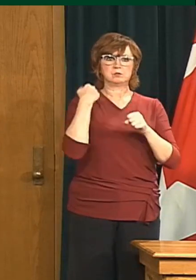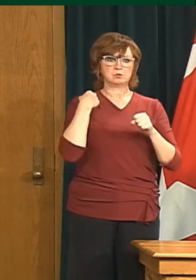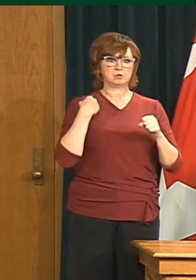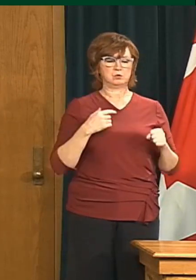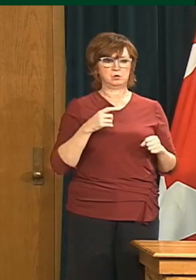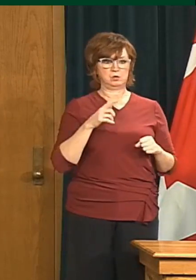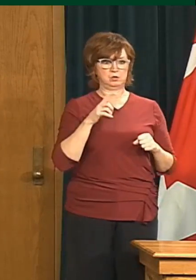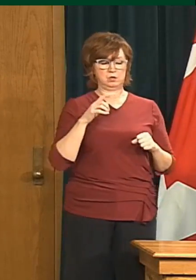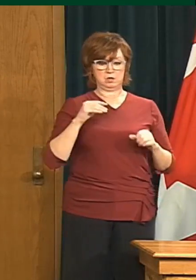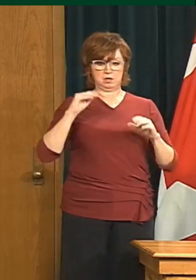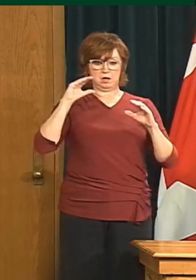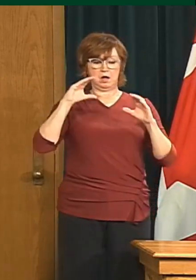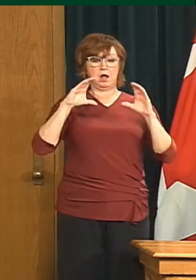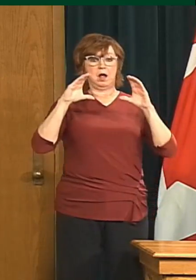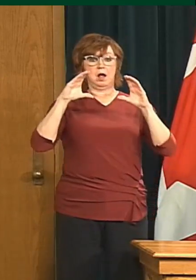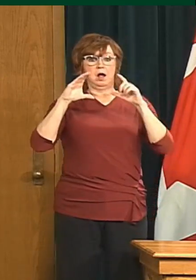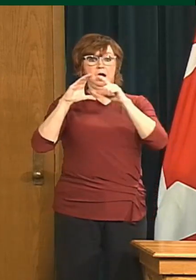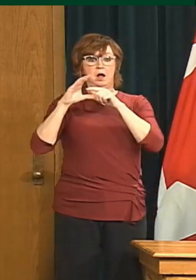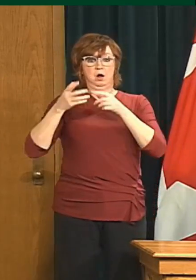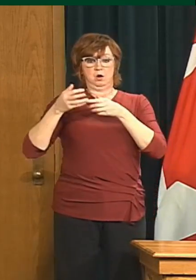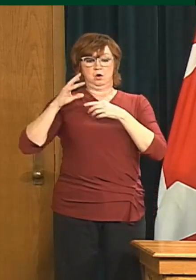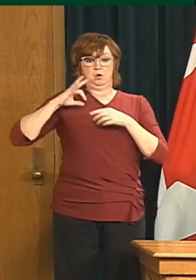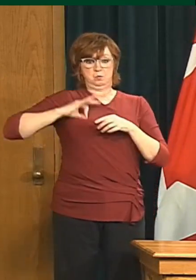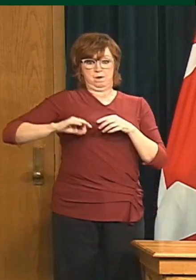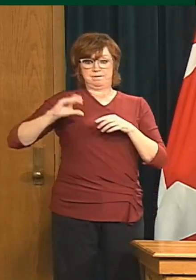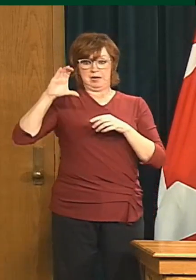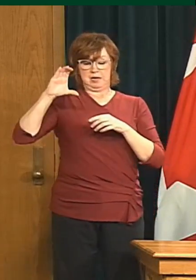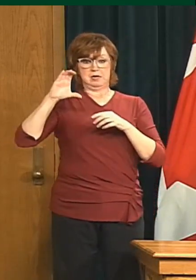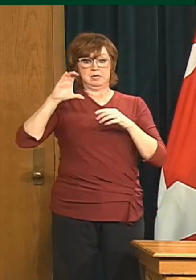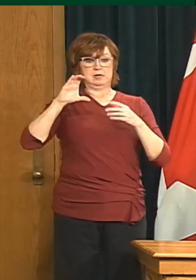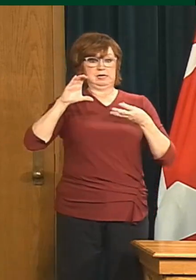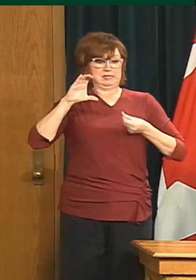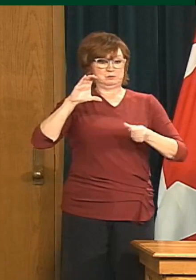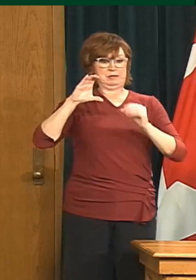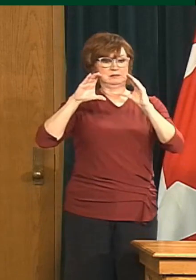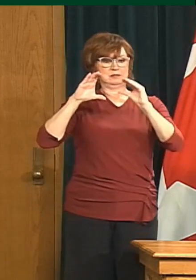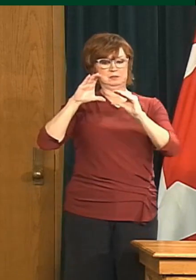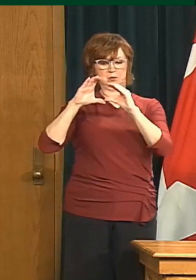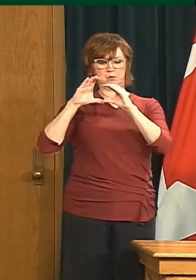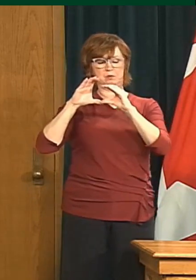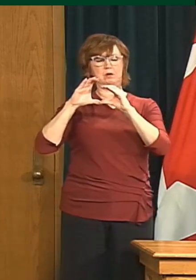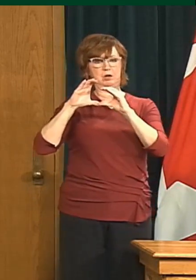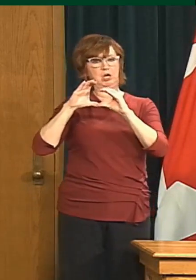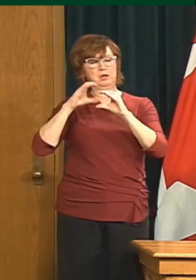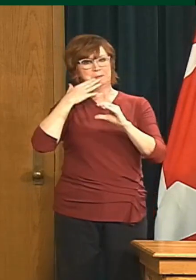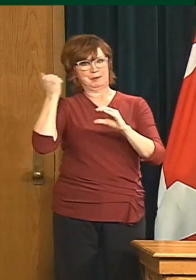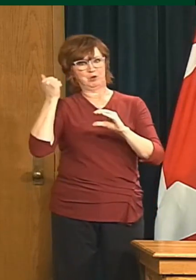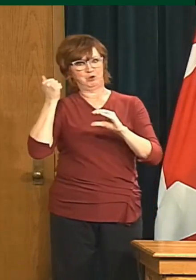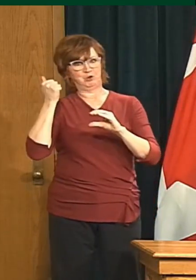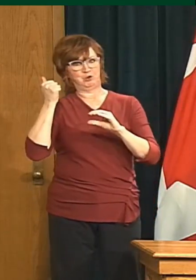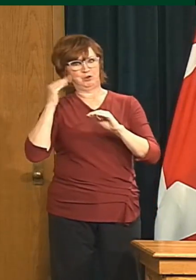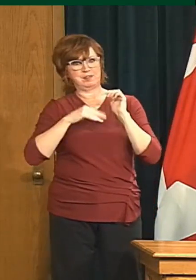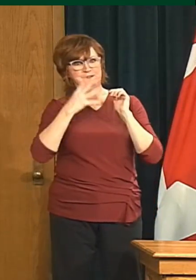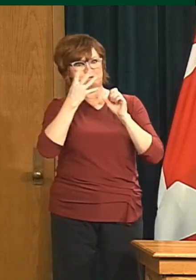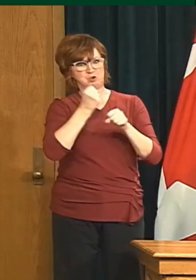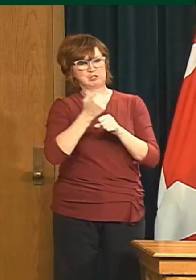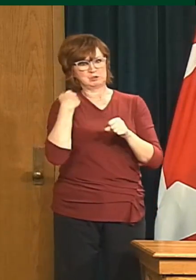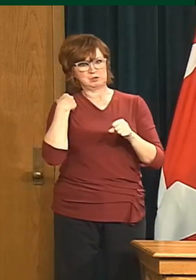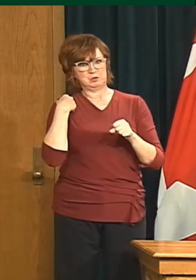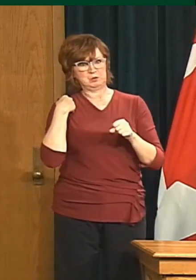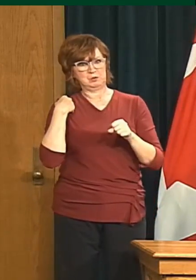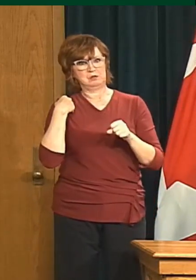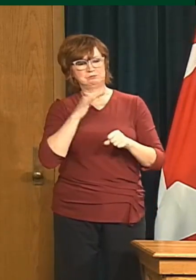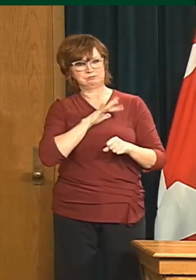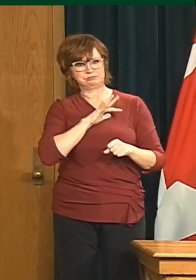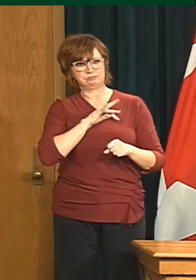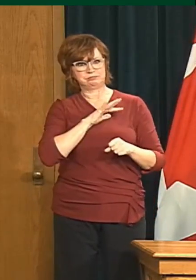expenses. And our reliance on just oil is much lessened. So that's what makes this so